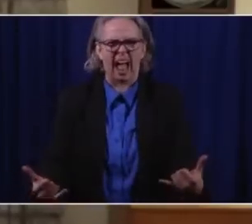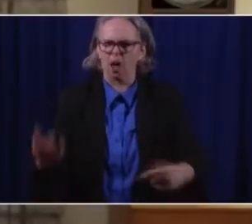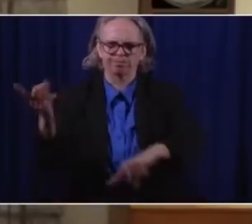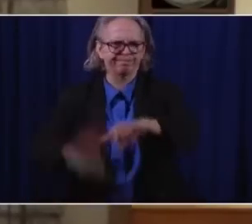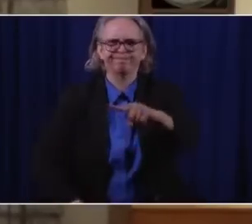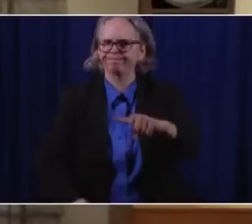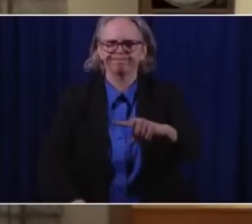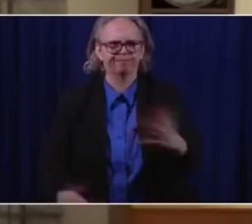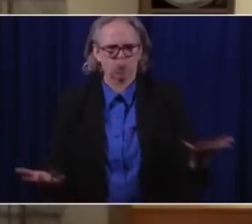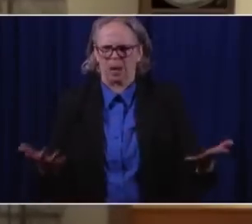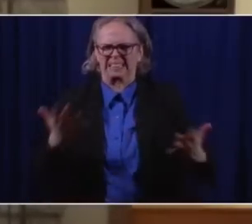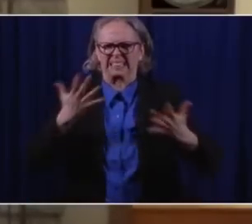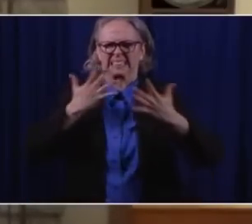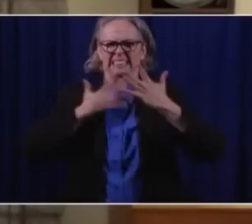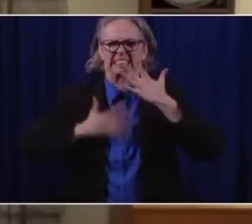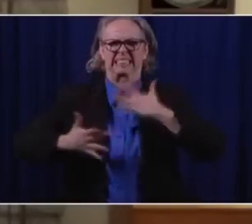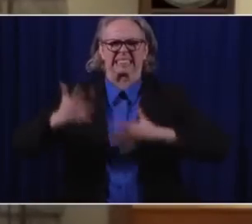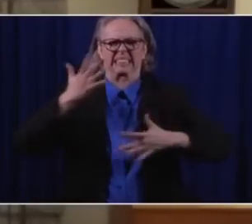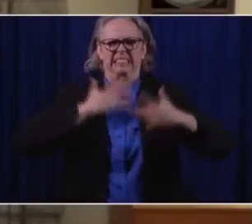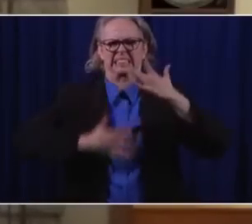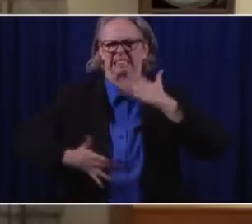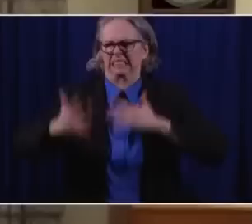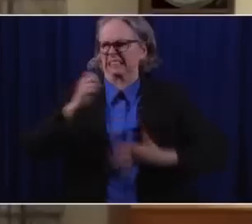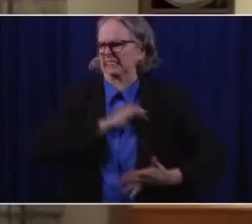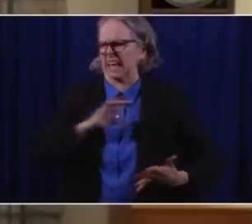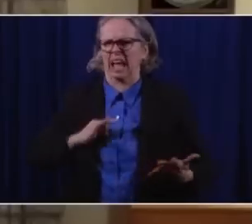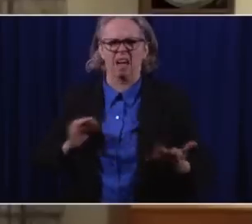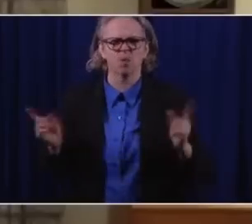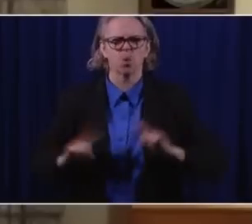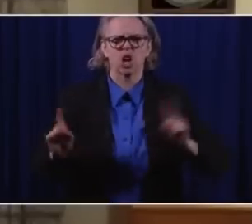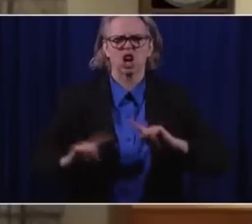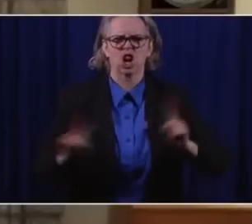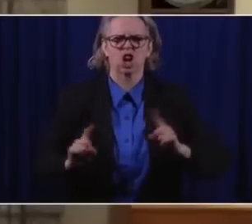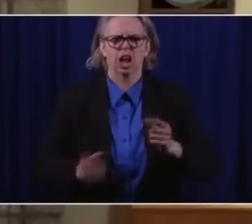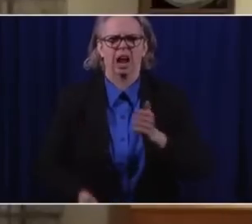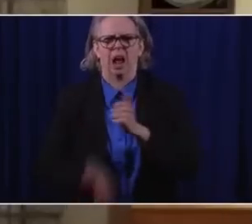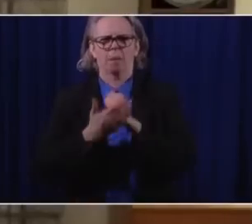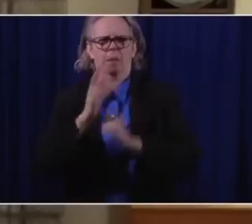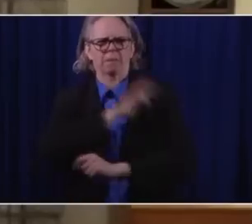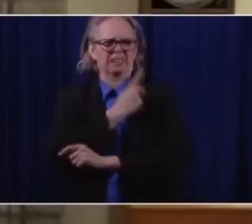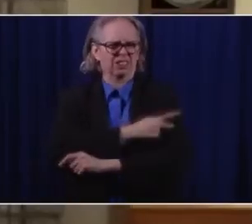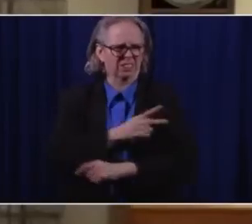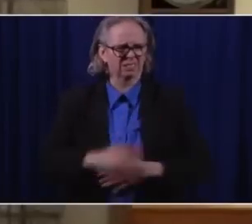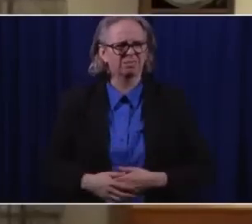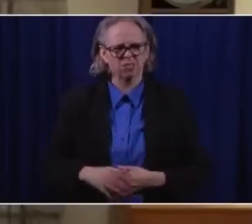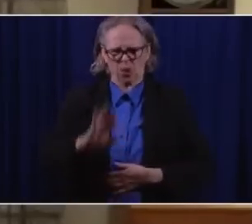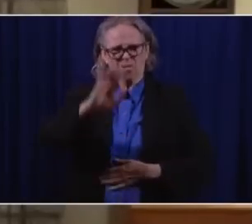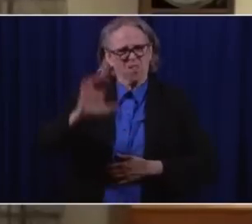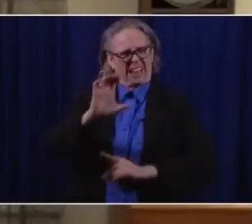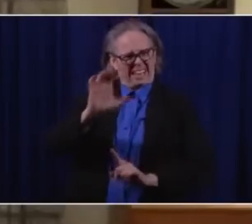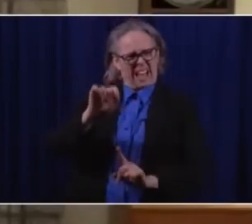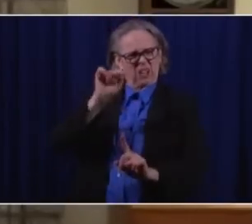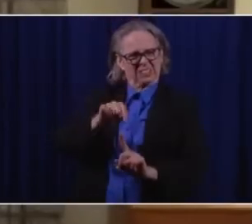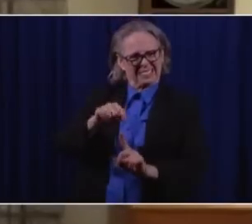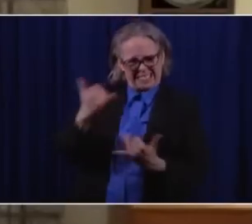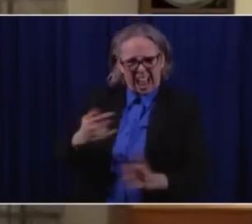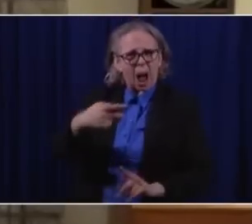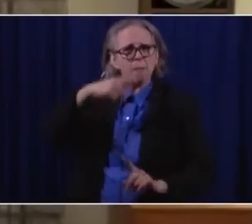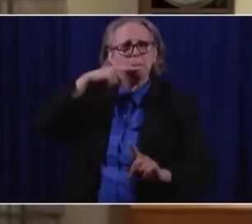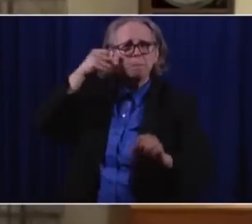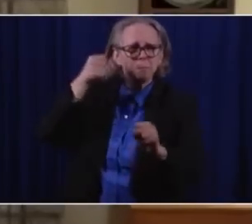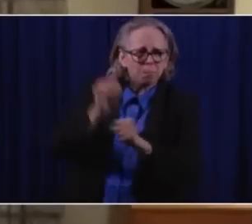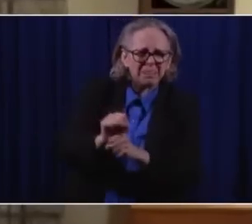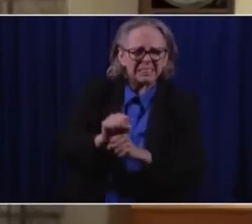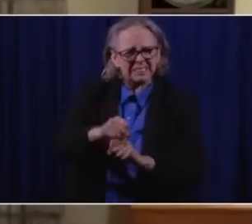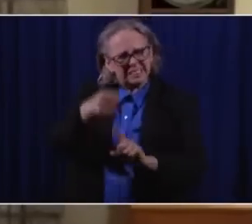continuous uninterrupted increases in the same way that's causing Franklin County to go to purple. But we should make no mistake about it. Almost all counties are seeing